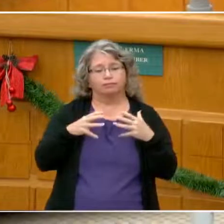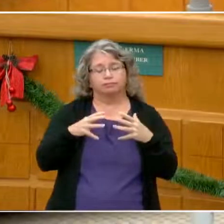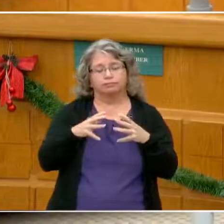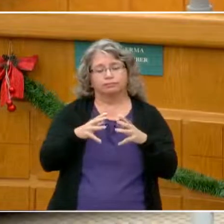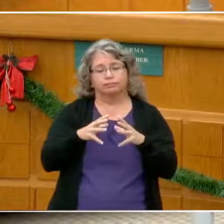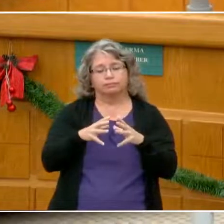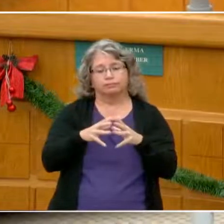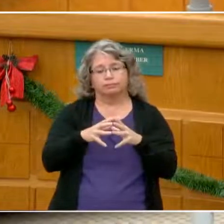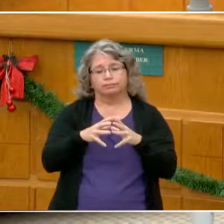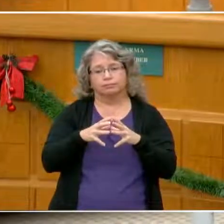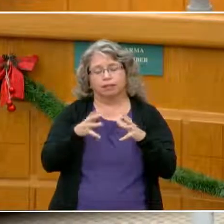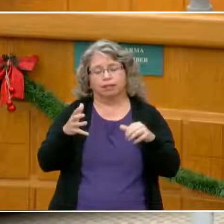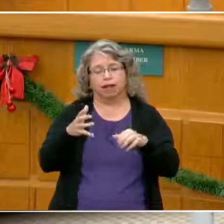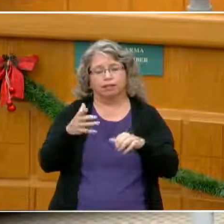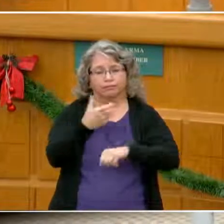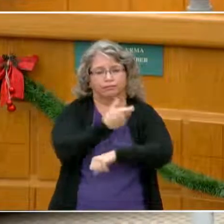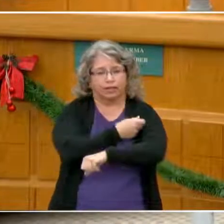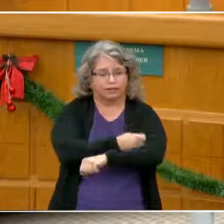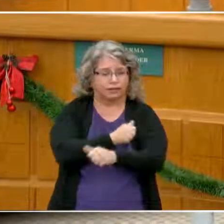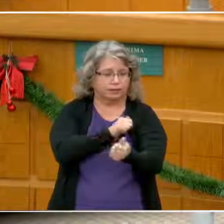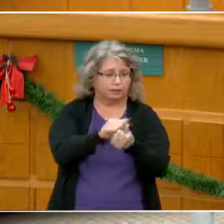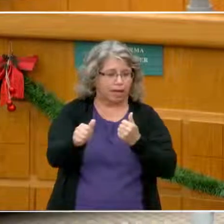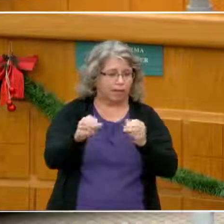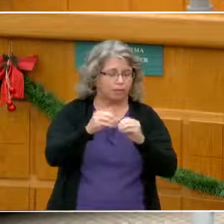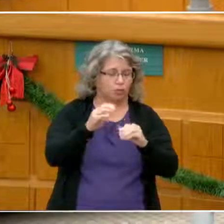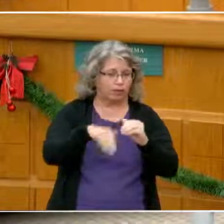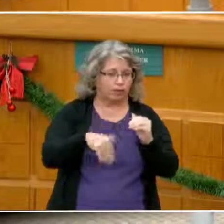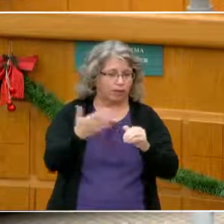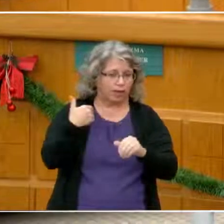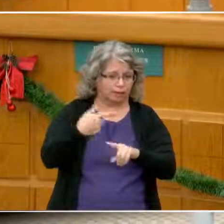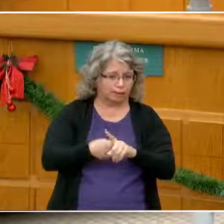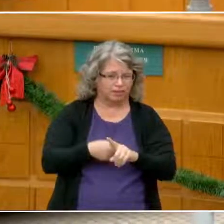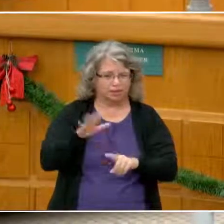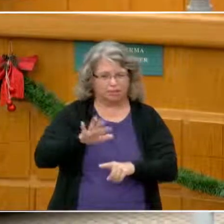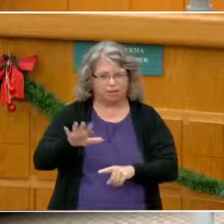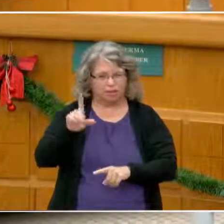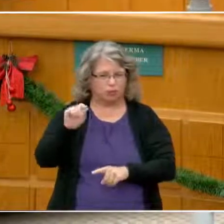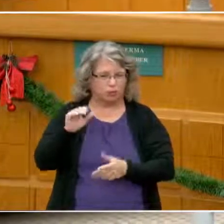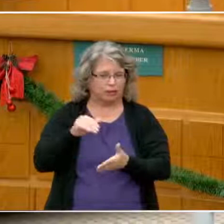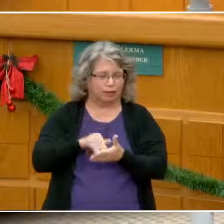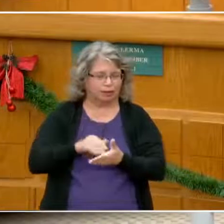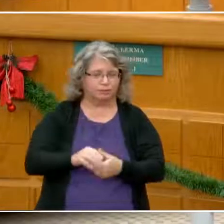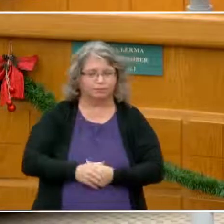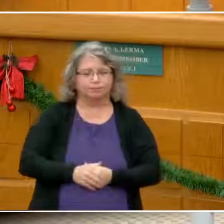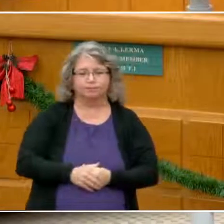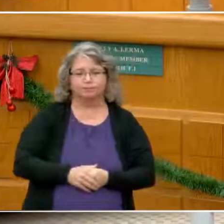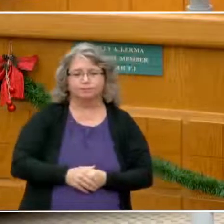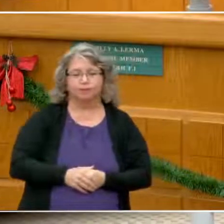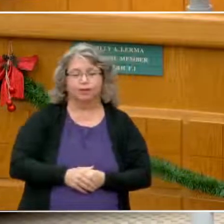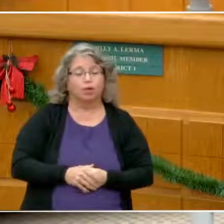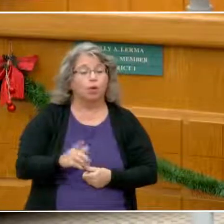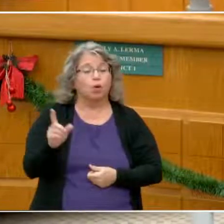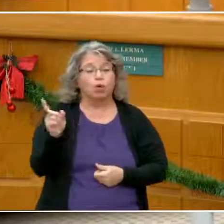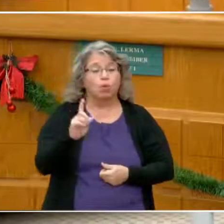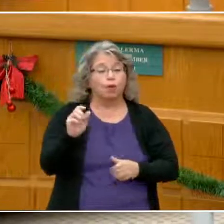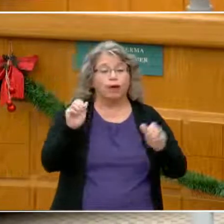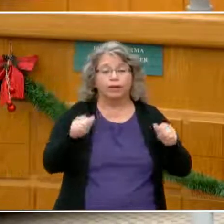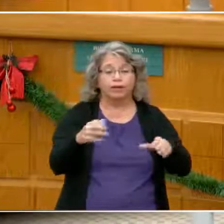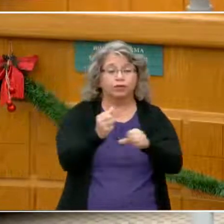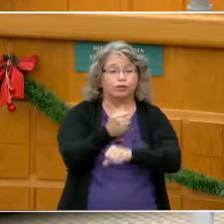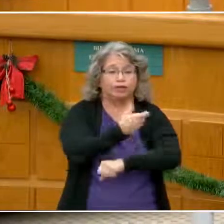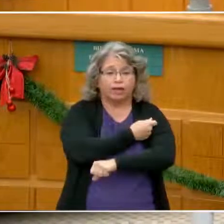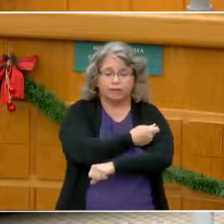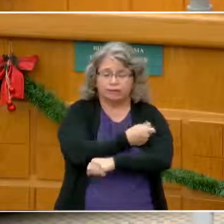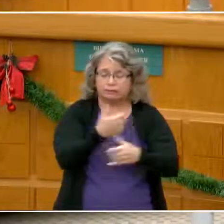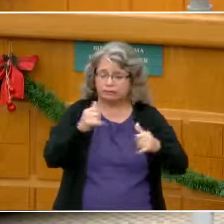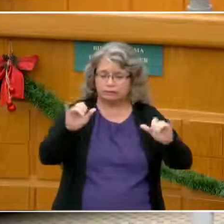we tend to surpass the previous month, roughly about 20,000. So where can you get vaccinated? So we still have our